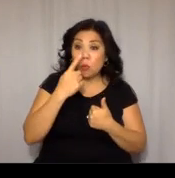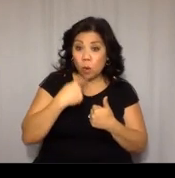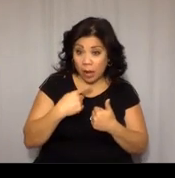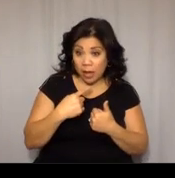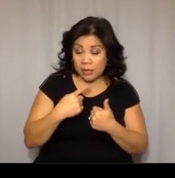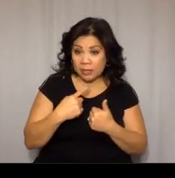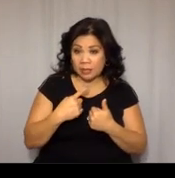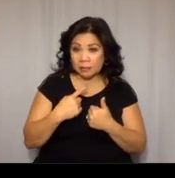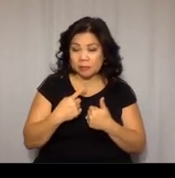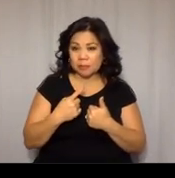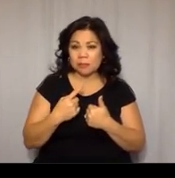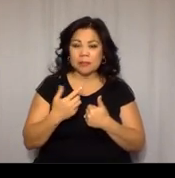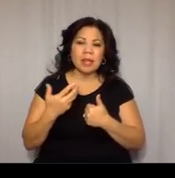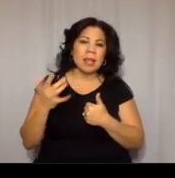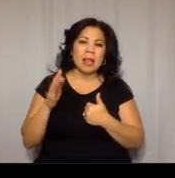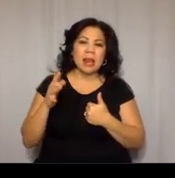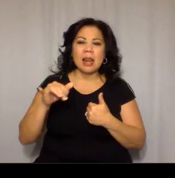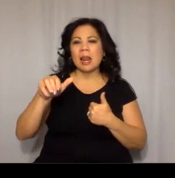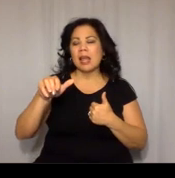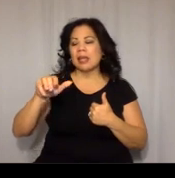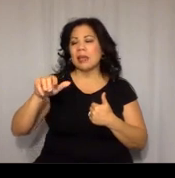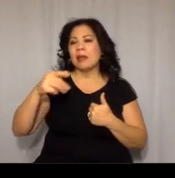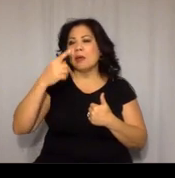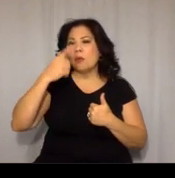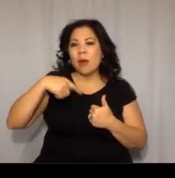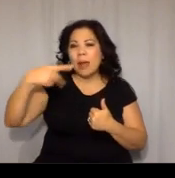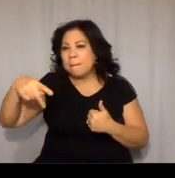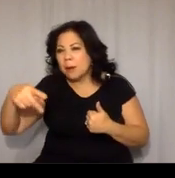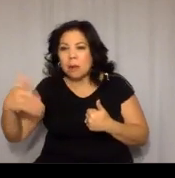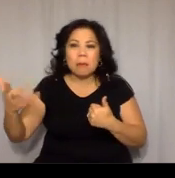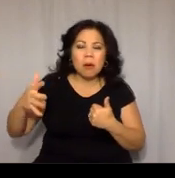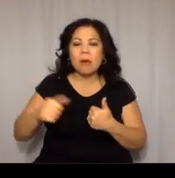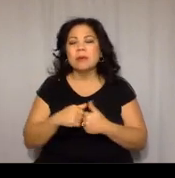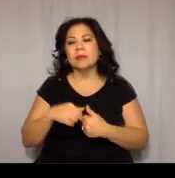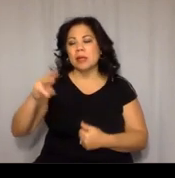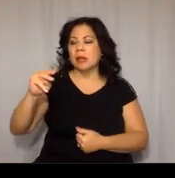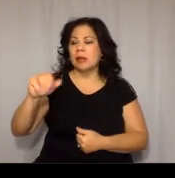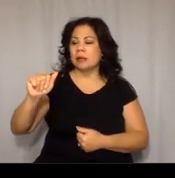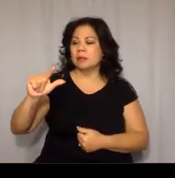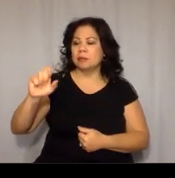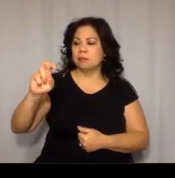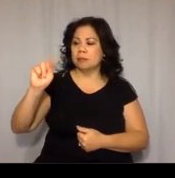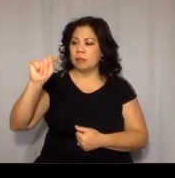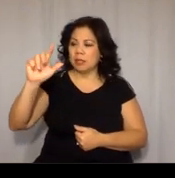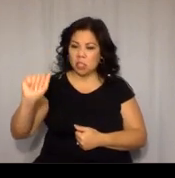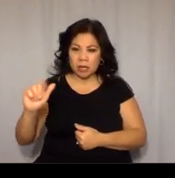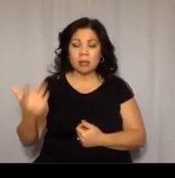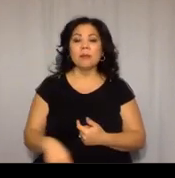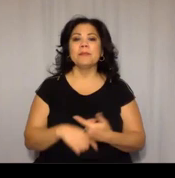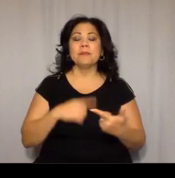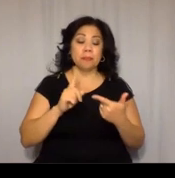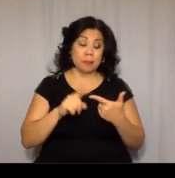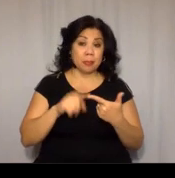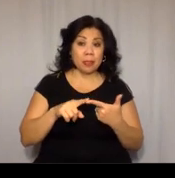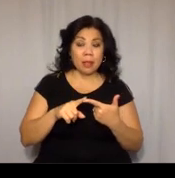little bit magenta-y, meaning a color that's not fire engine red. It would be a red that looks almost a little purpley. You want to